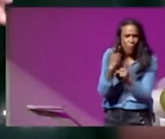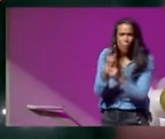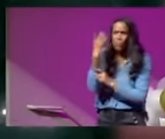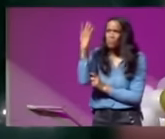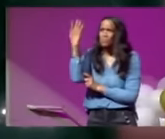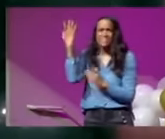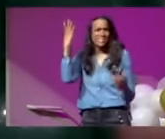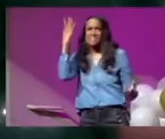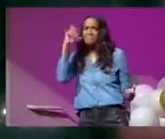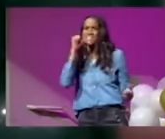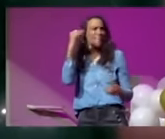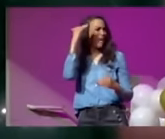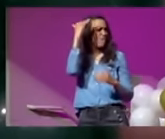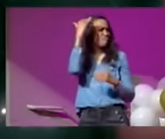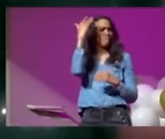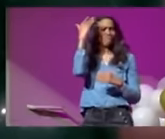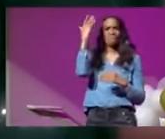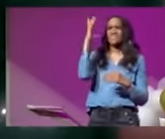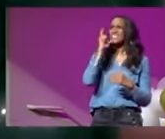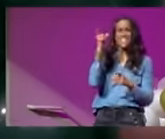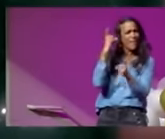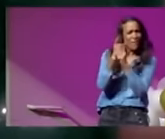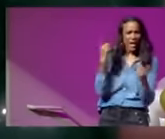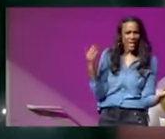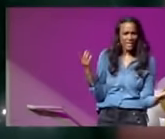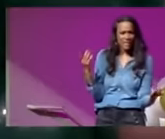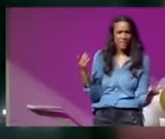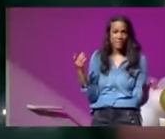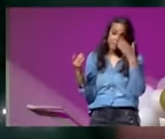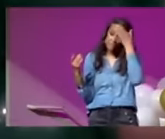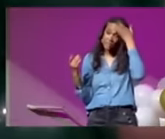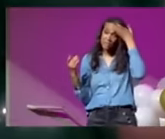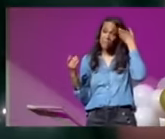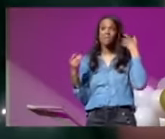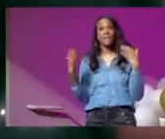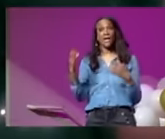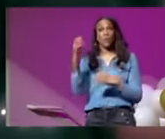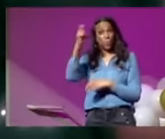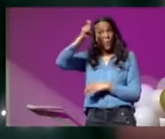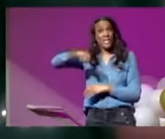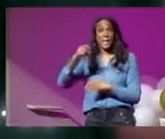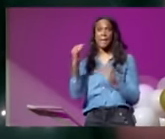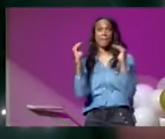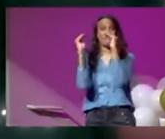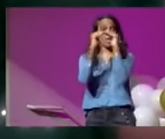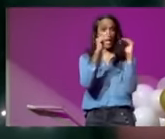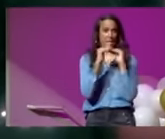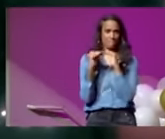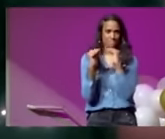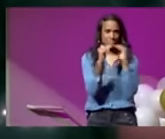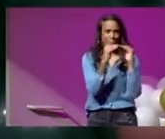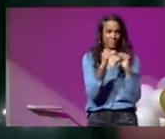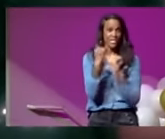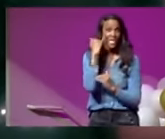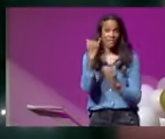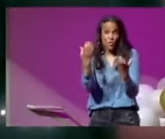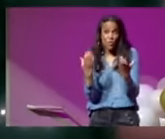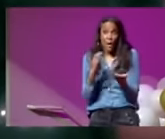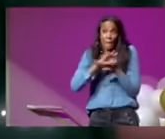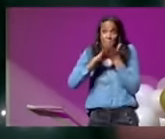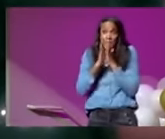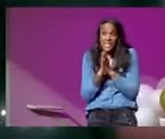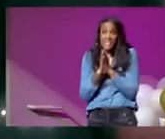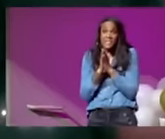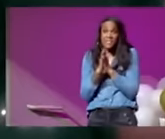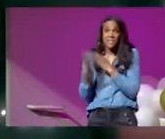But always understand what we say in the streets: no justice, no peace. If you want peace in